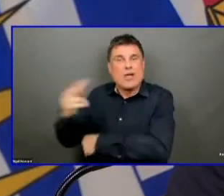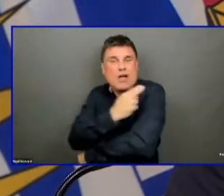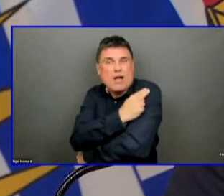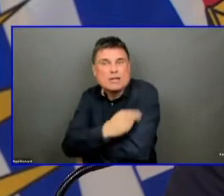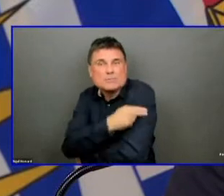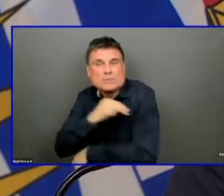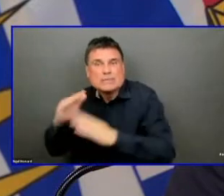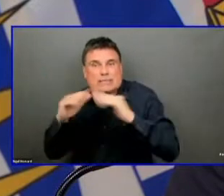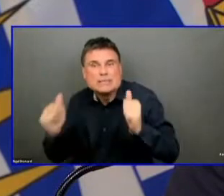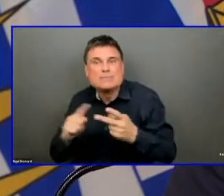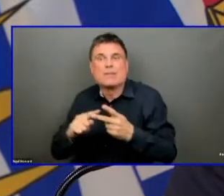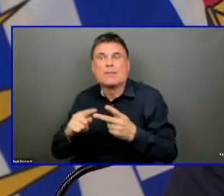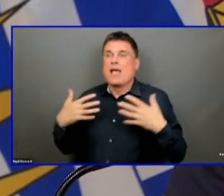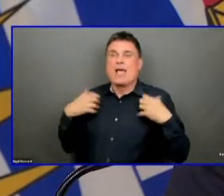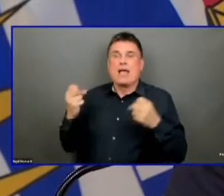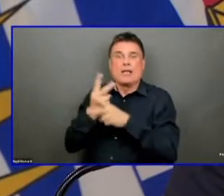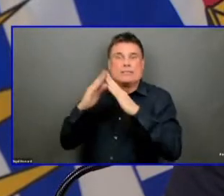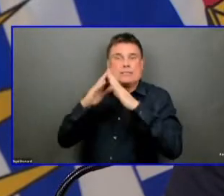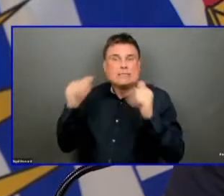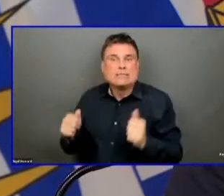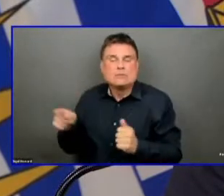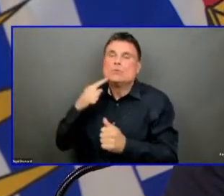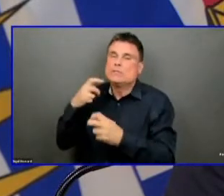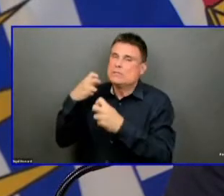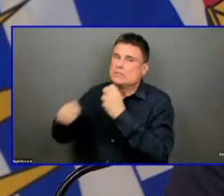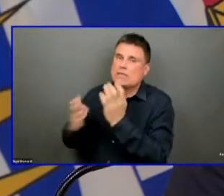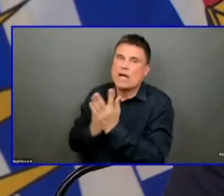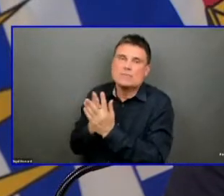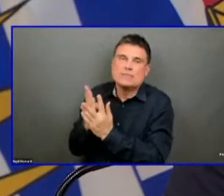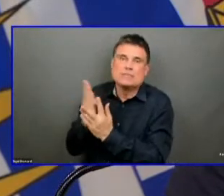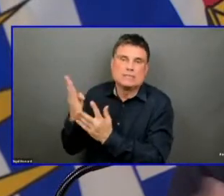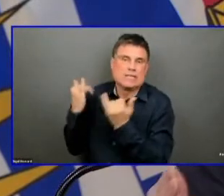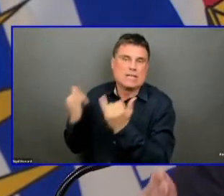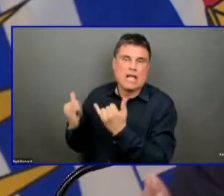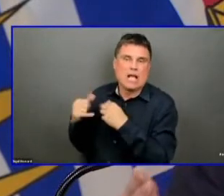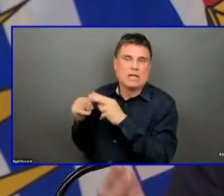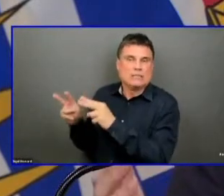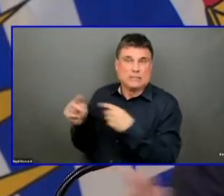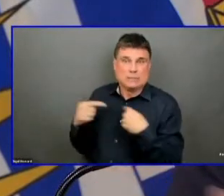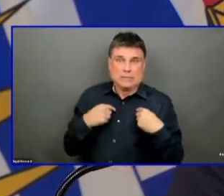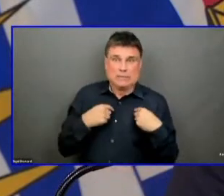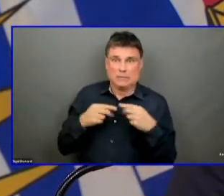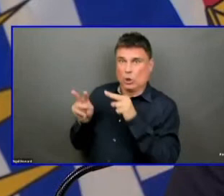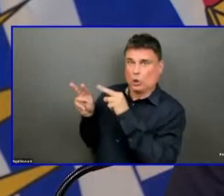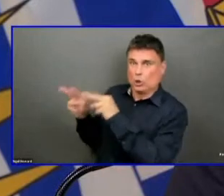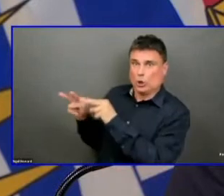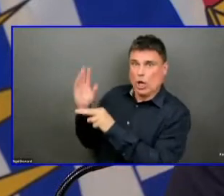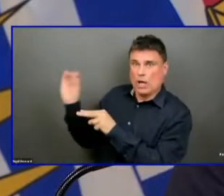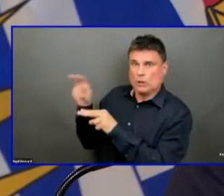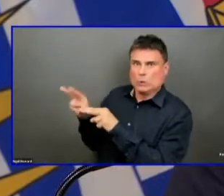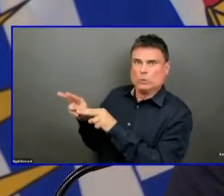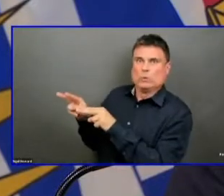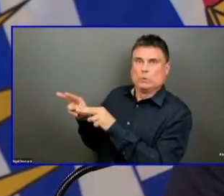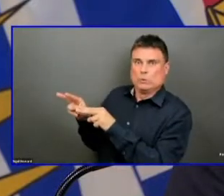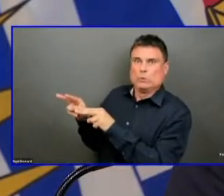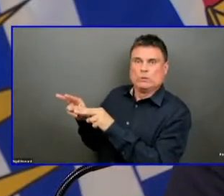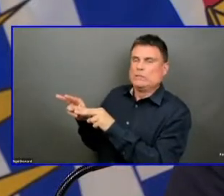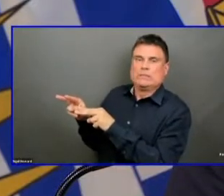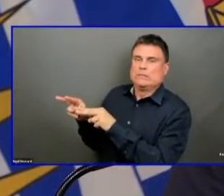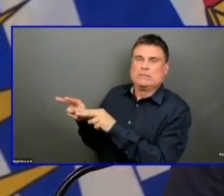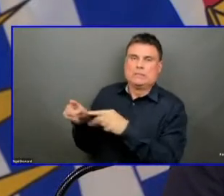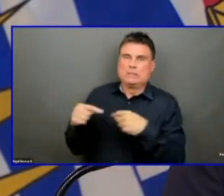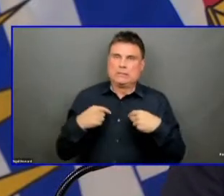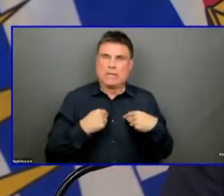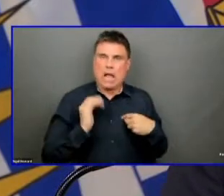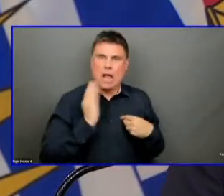We're looking at what we need to do here. And we presented our plan for our strategies for supporting our healthcare system